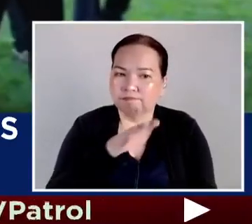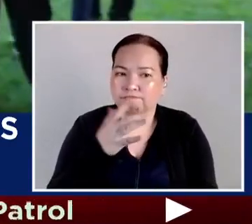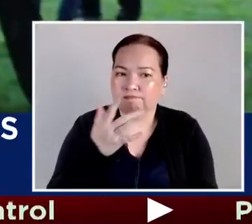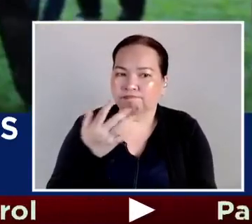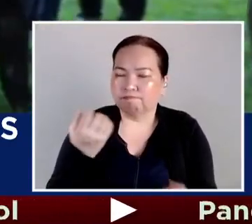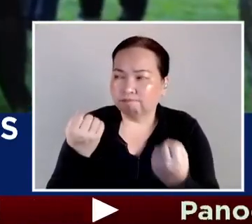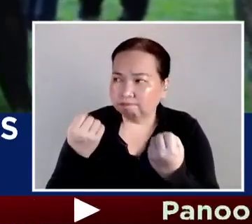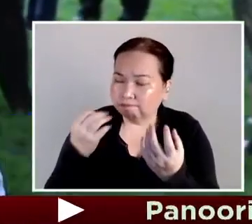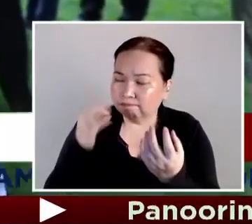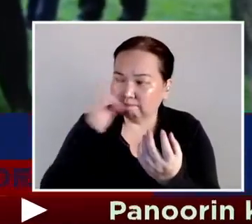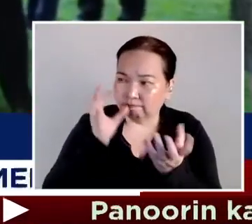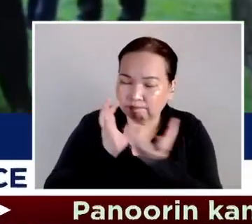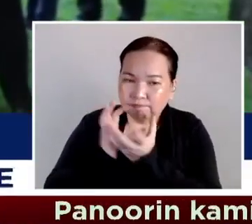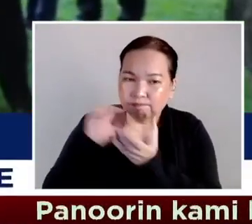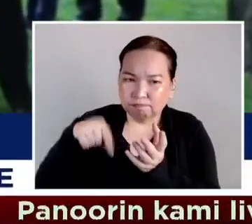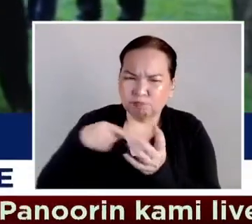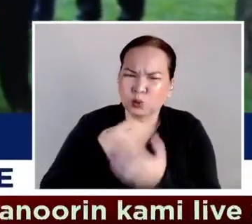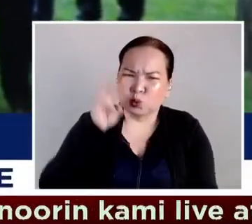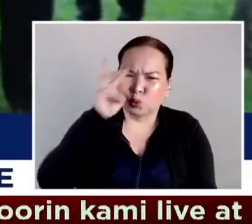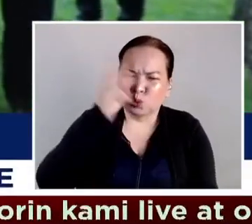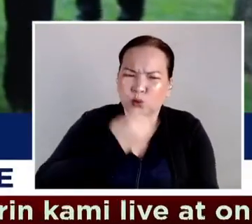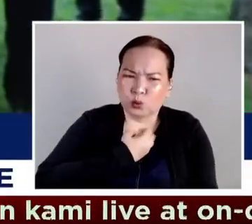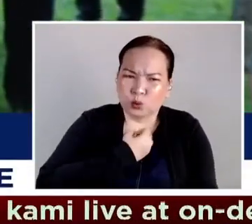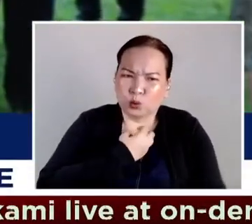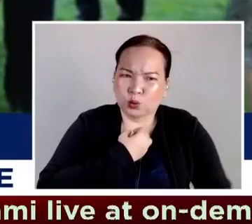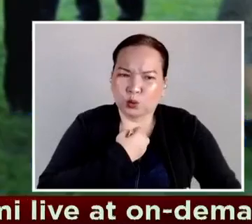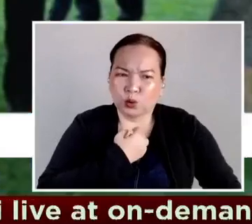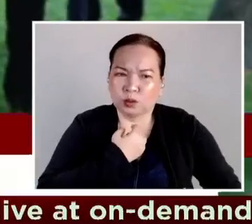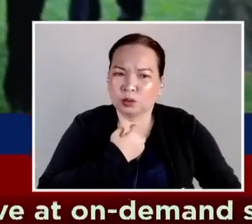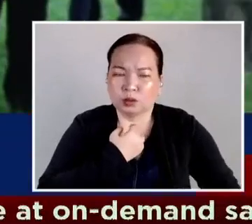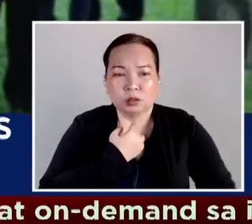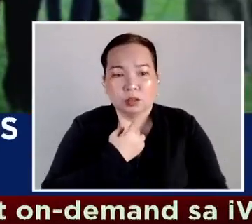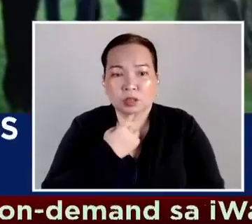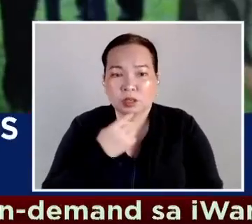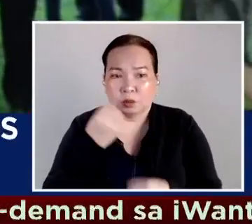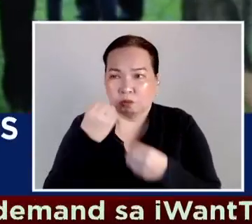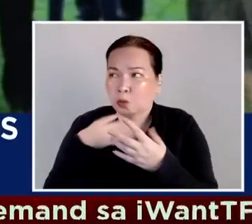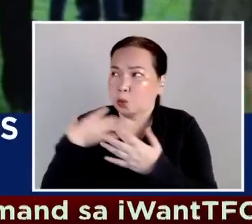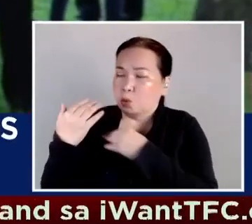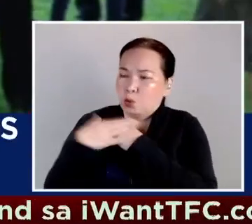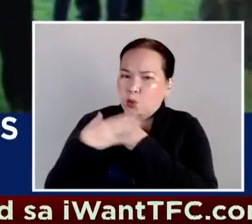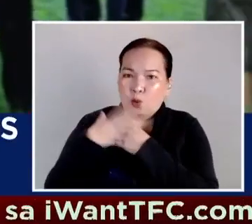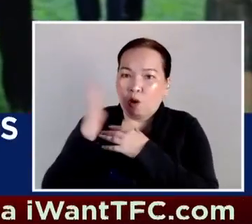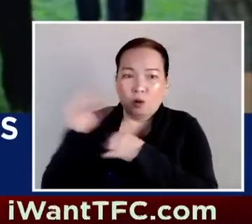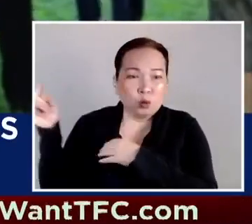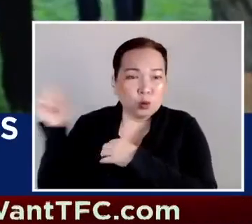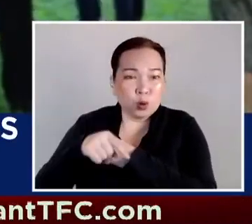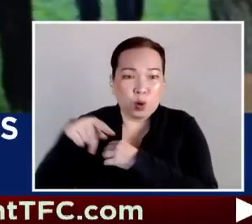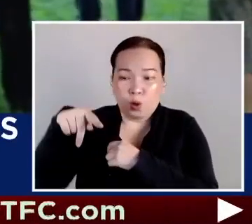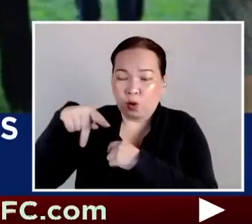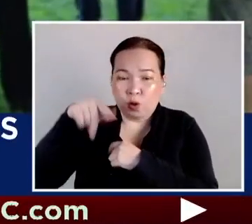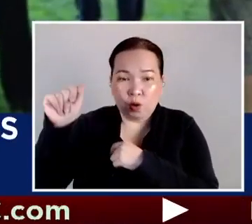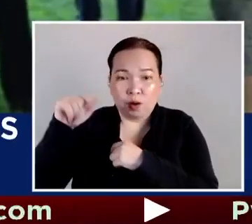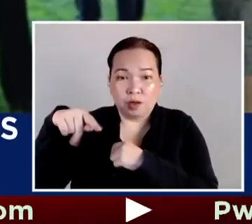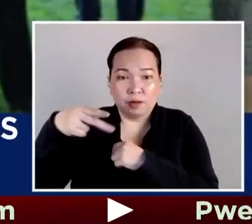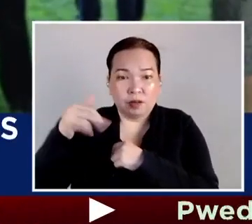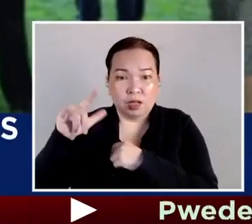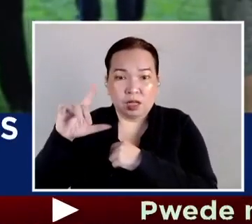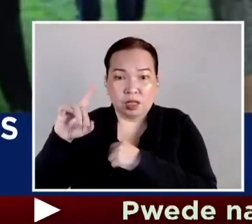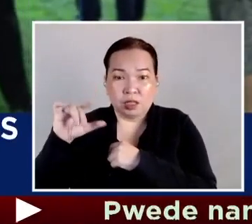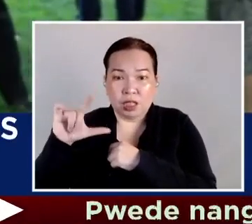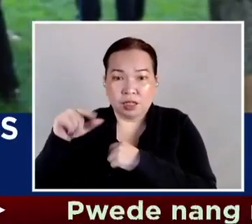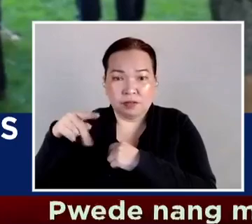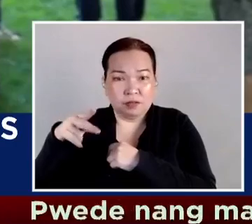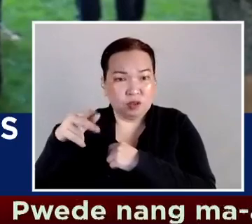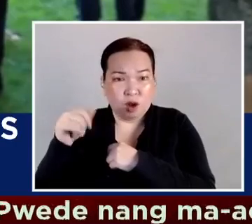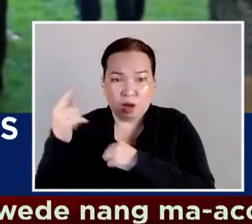what's happened. I've been told by many members not to come into Philadelphia, but yet it's important for us to come together